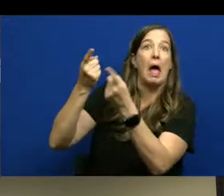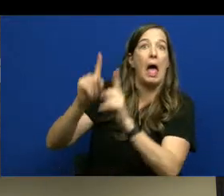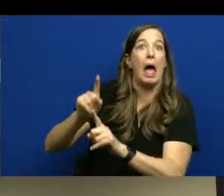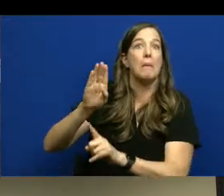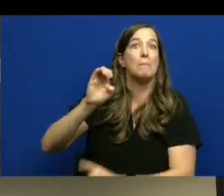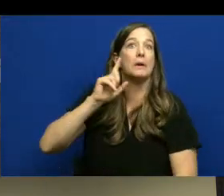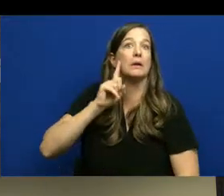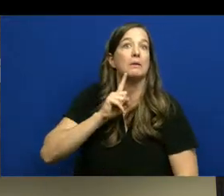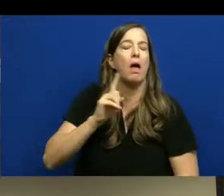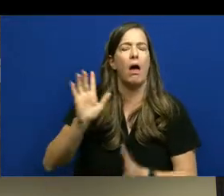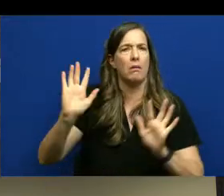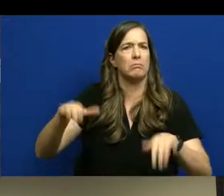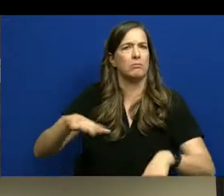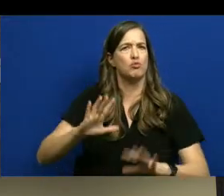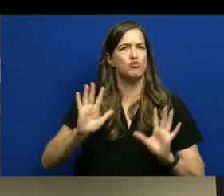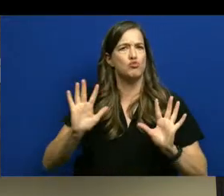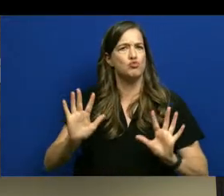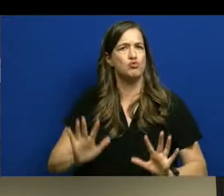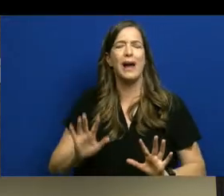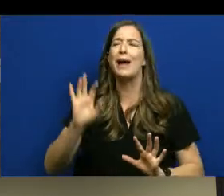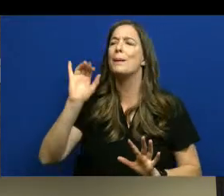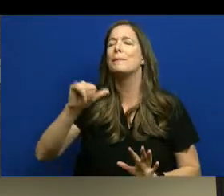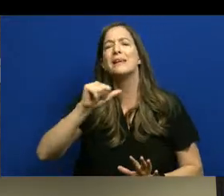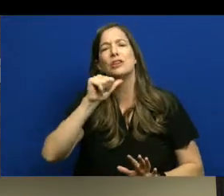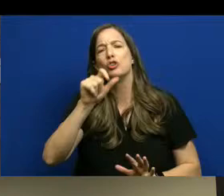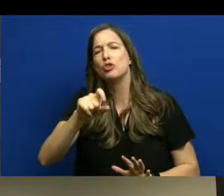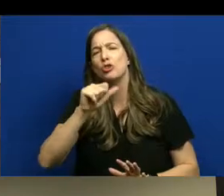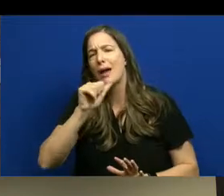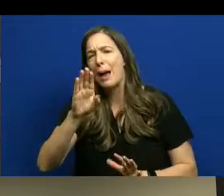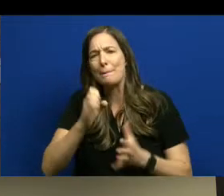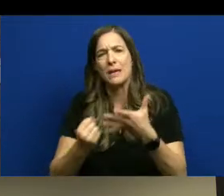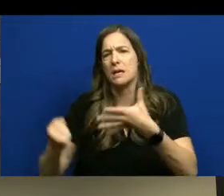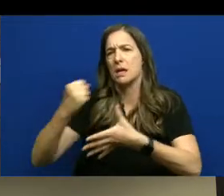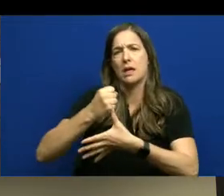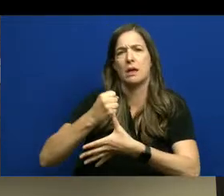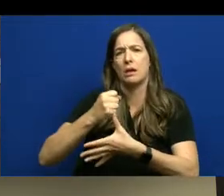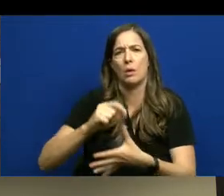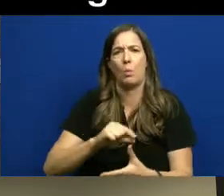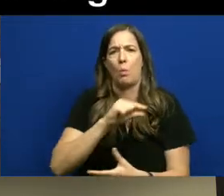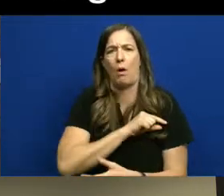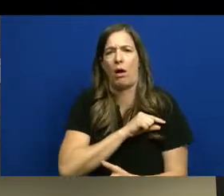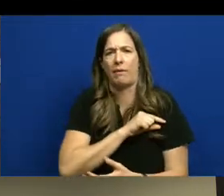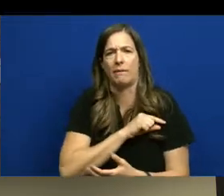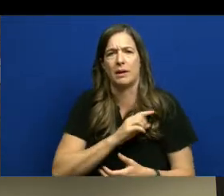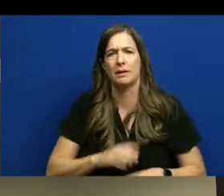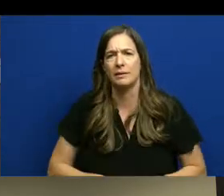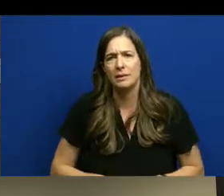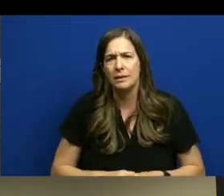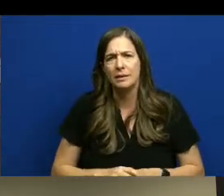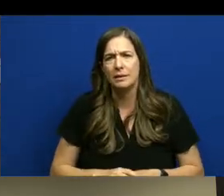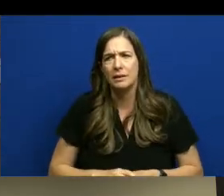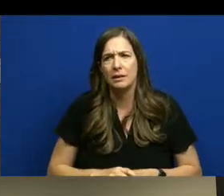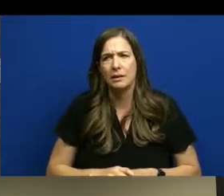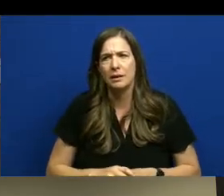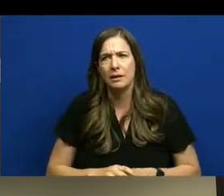of the qualification. Your hearing status. You guys don't want to be, deaf people don't want to